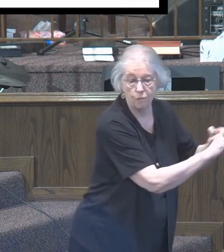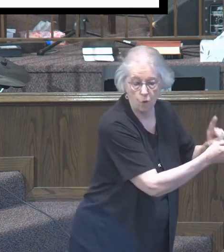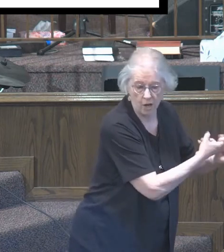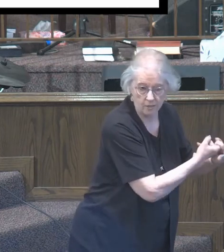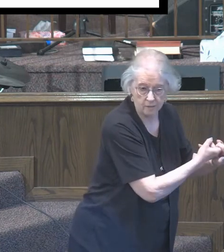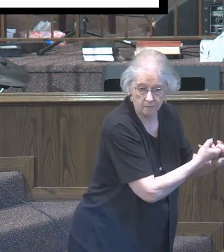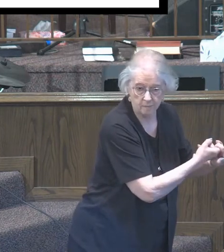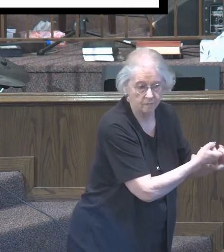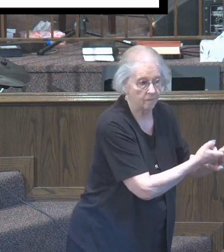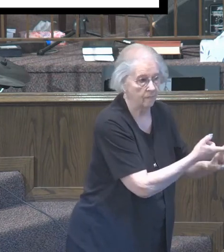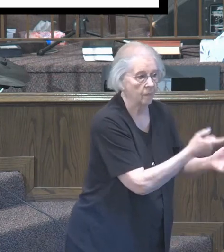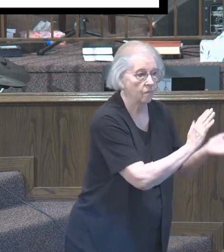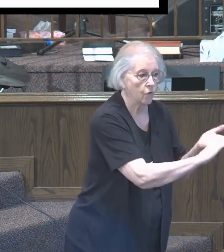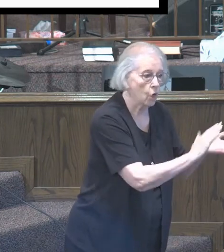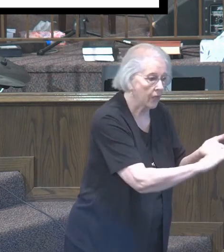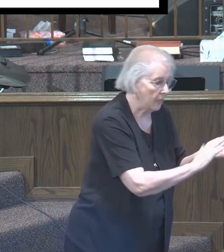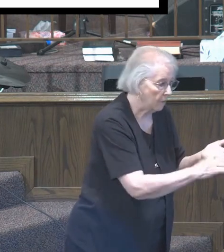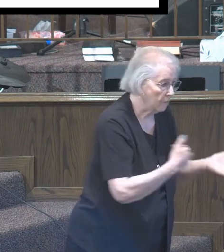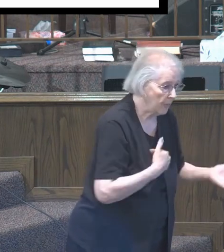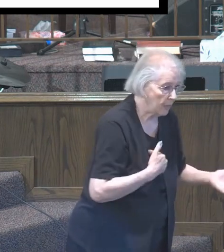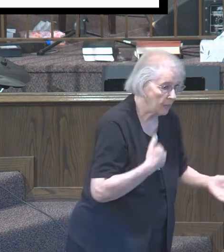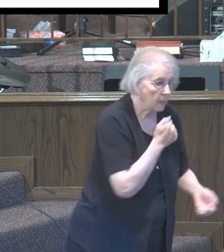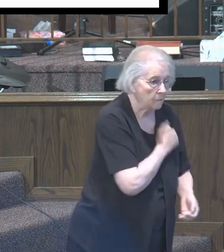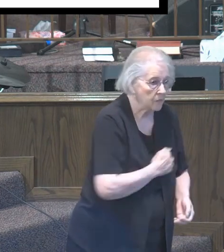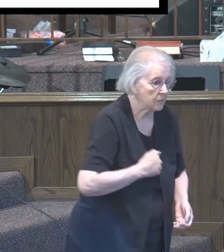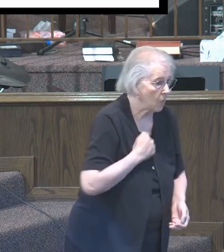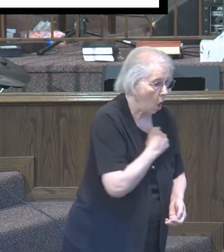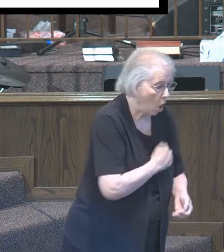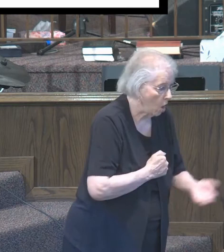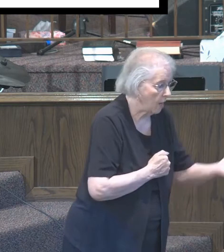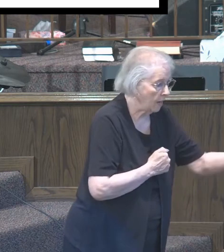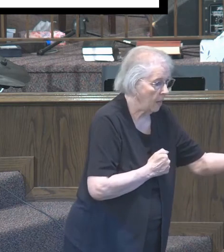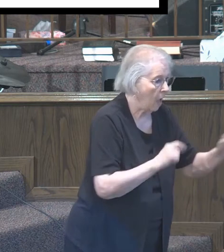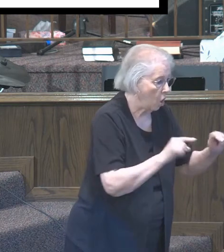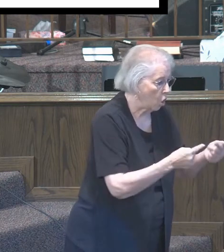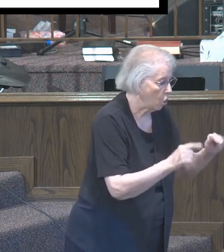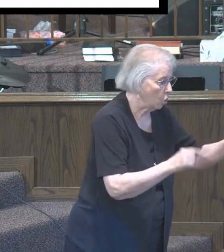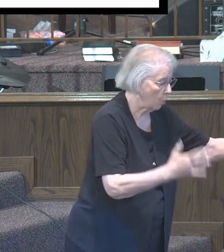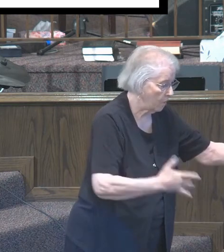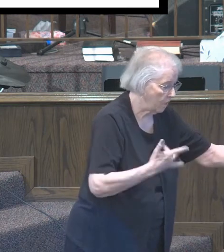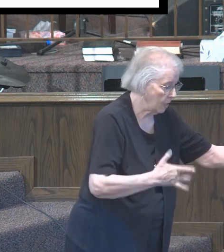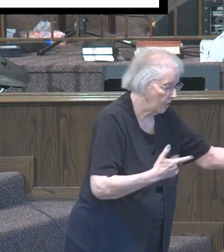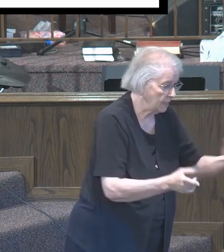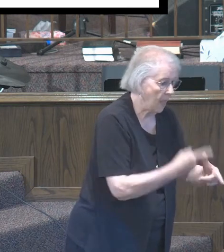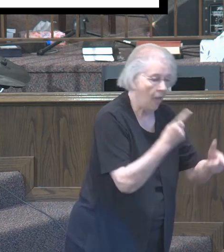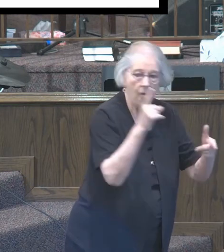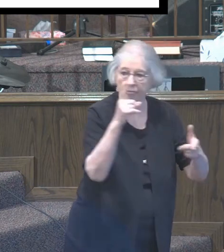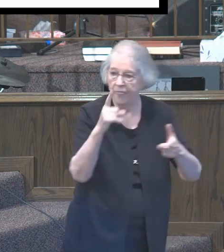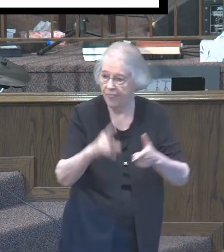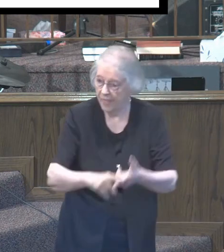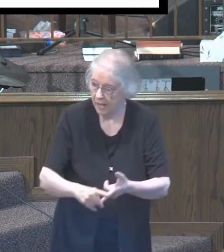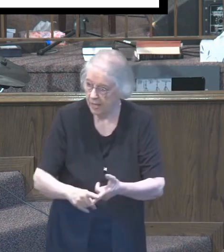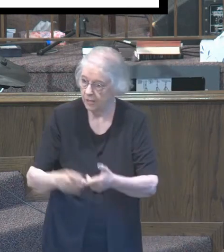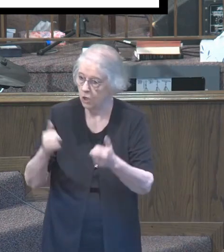inwardly, act normal outwardly. Shampoo and comb your hair, brush your teeth, wash